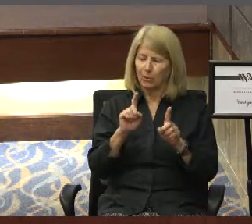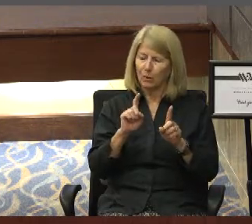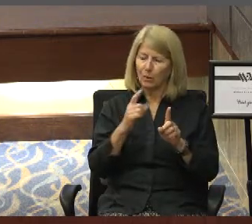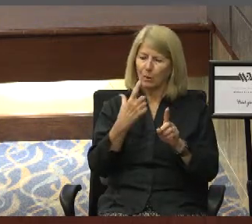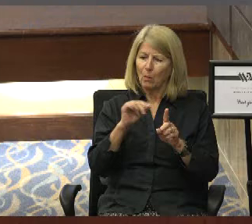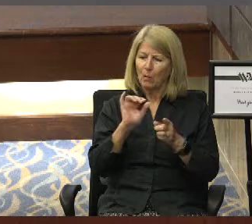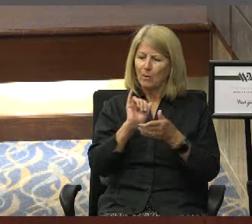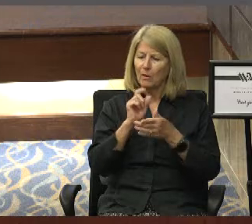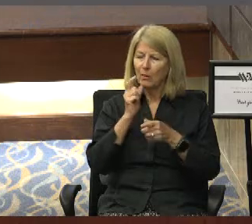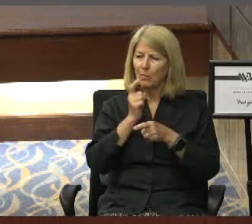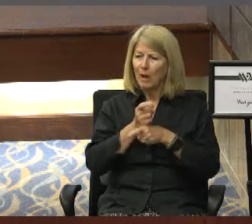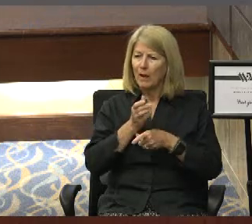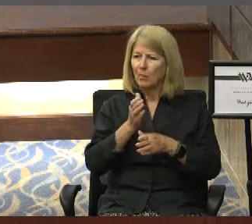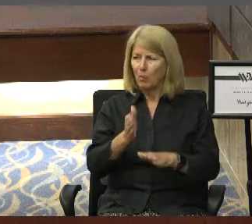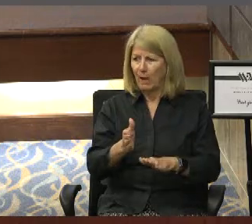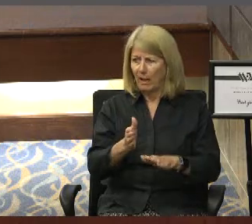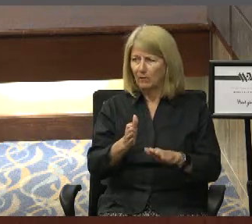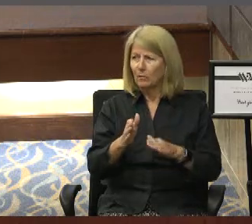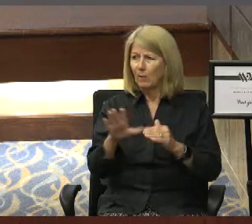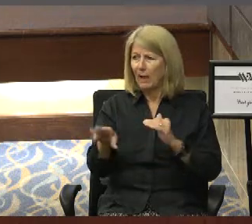place.